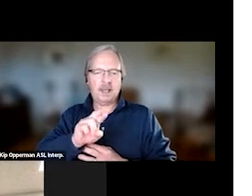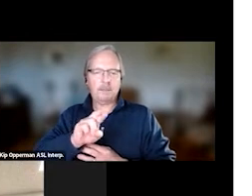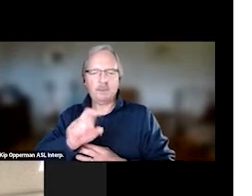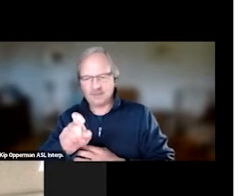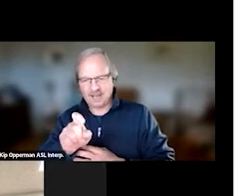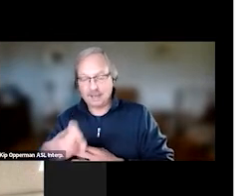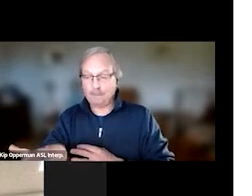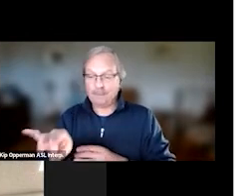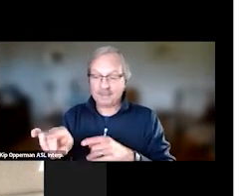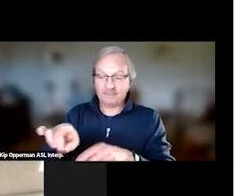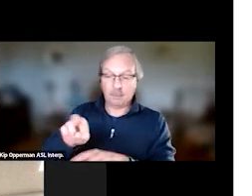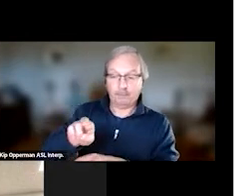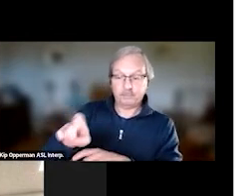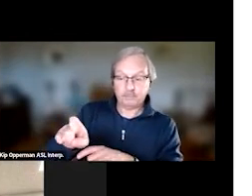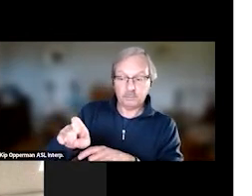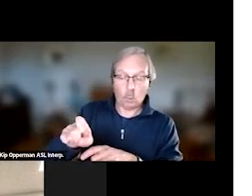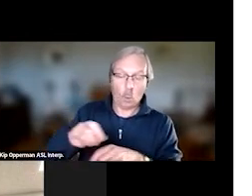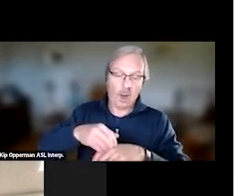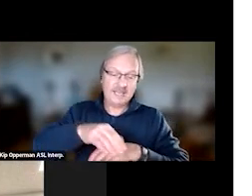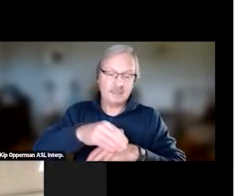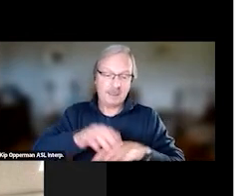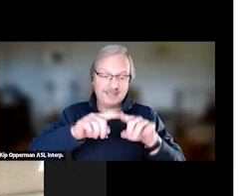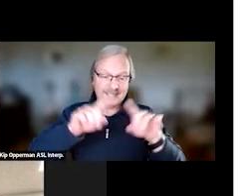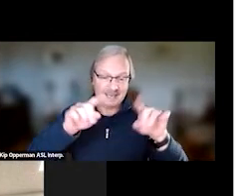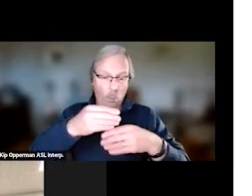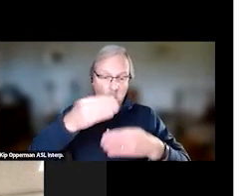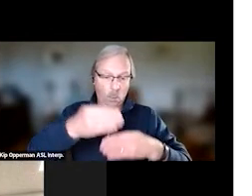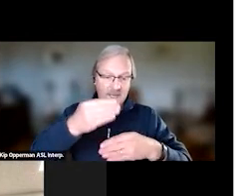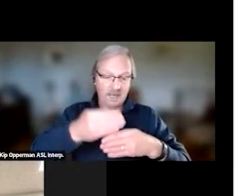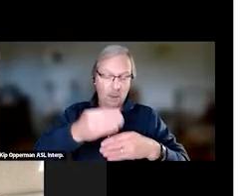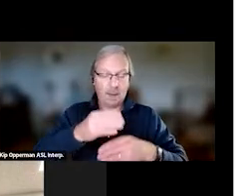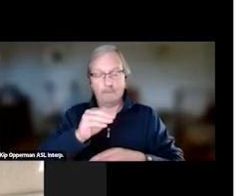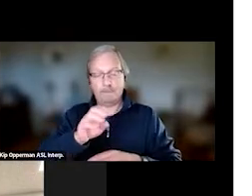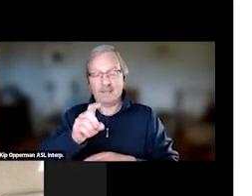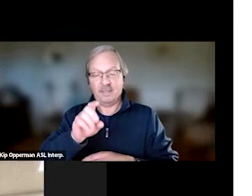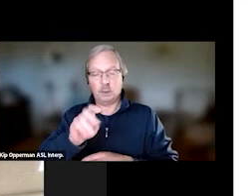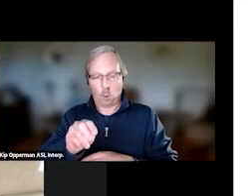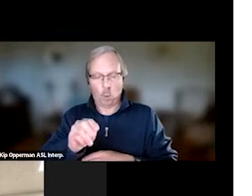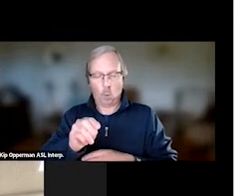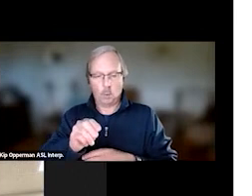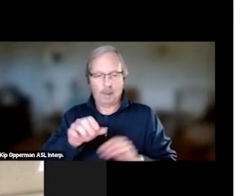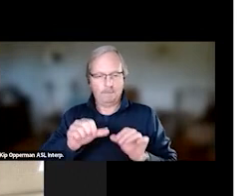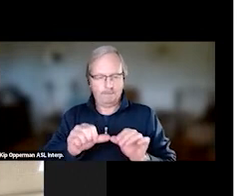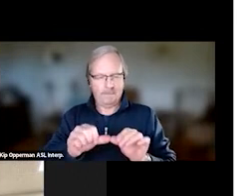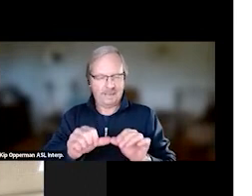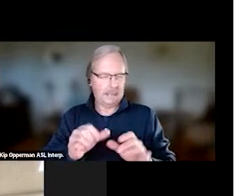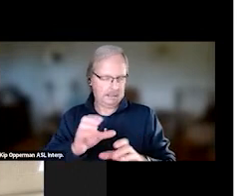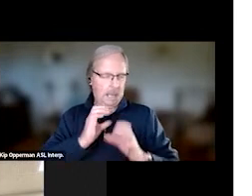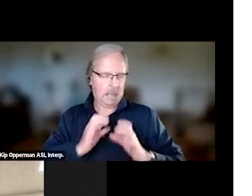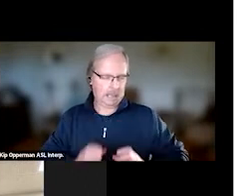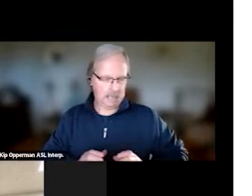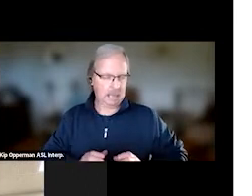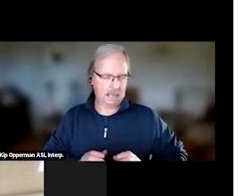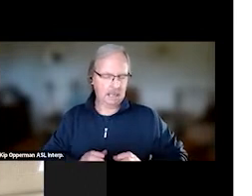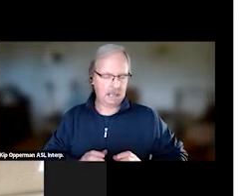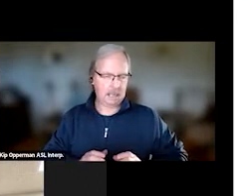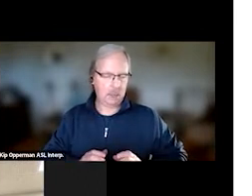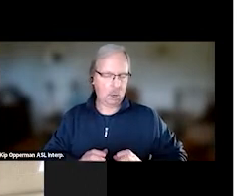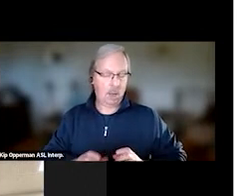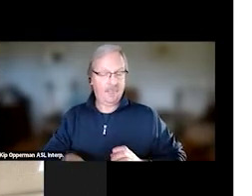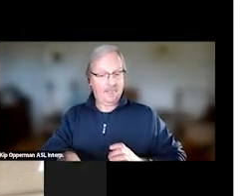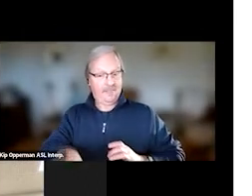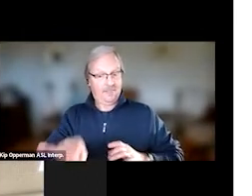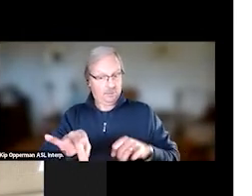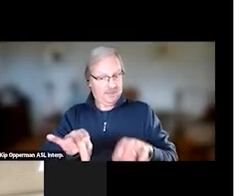pharmacy or from a dispensing window at a methadone maintenance clinic, or that they're taken appropriately and